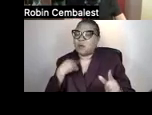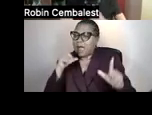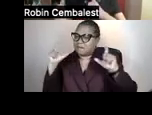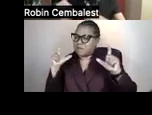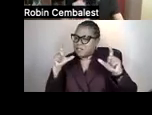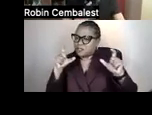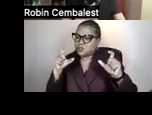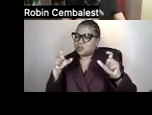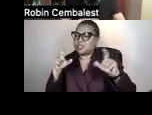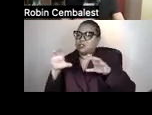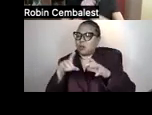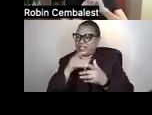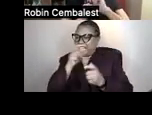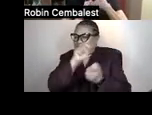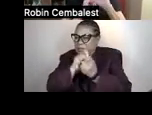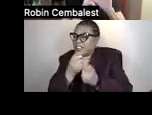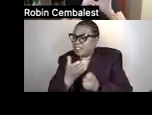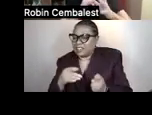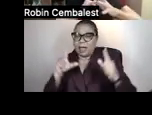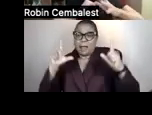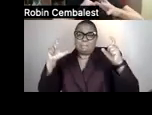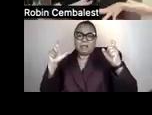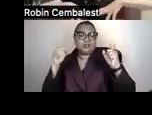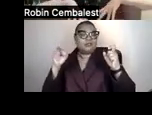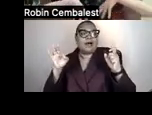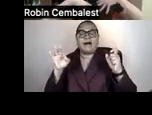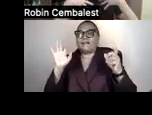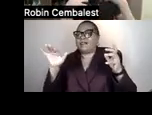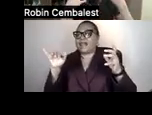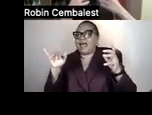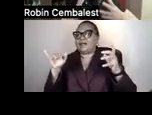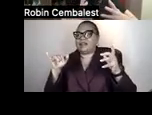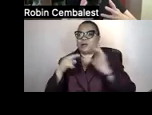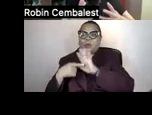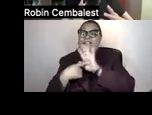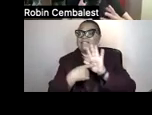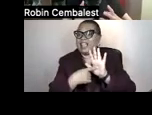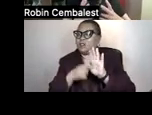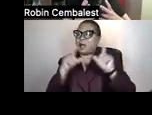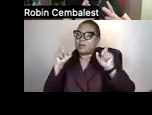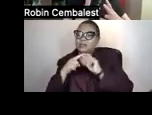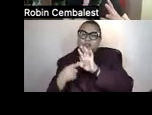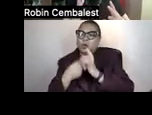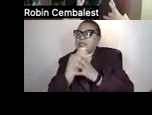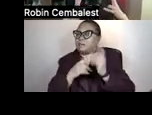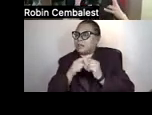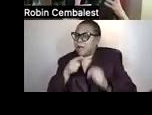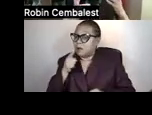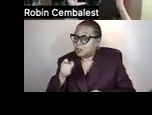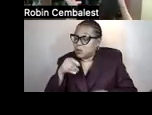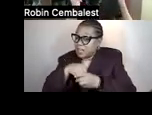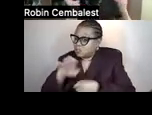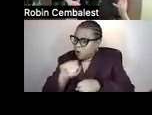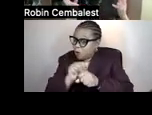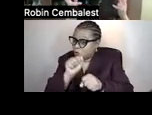of you doing a thing, portraits of that reveal or photos that reveal something about you and your work and